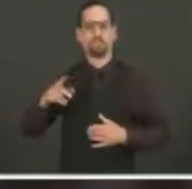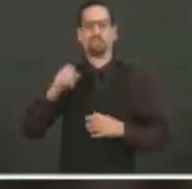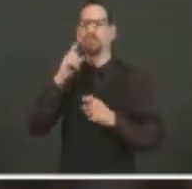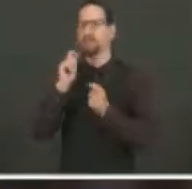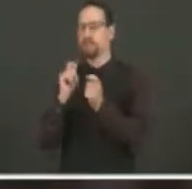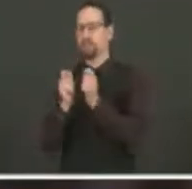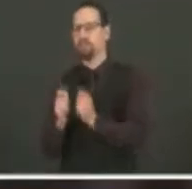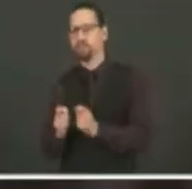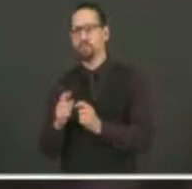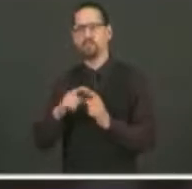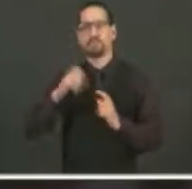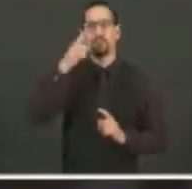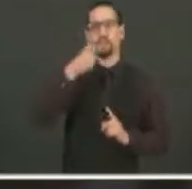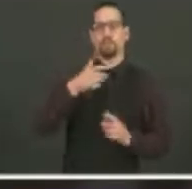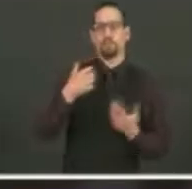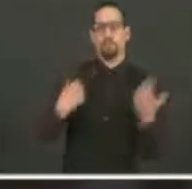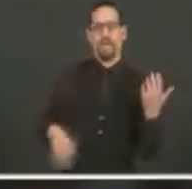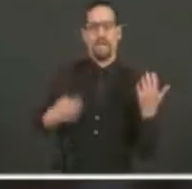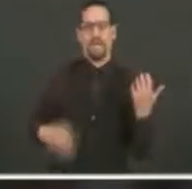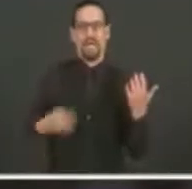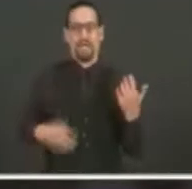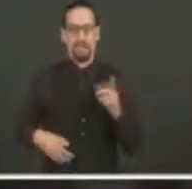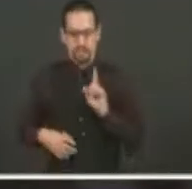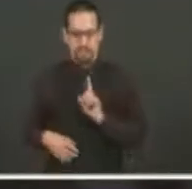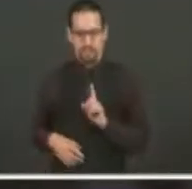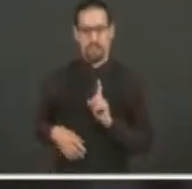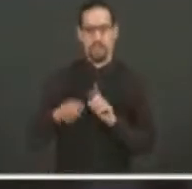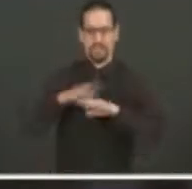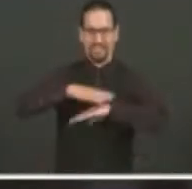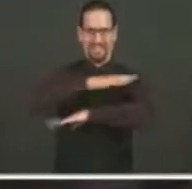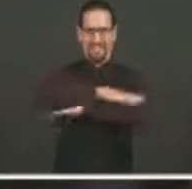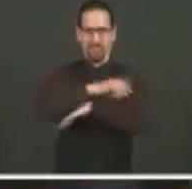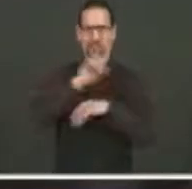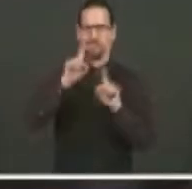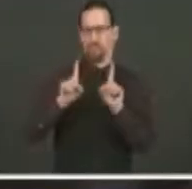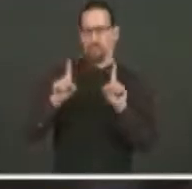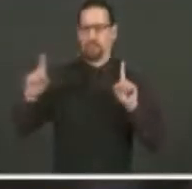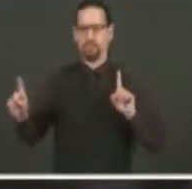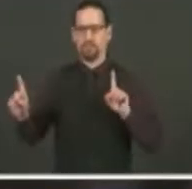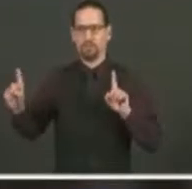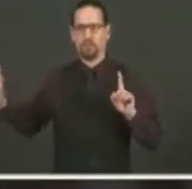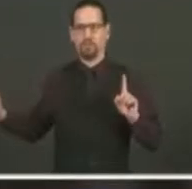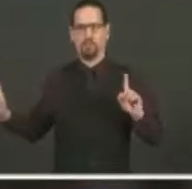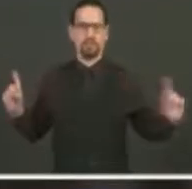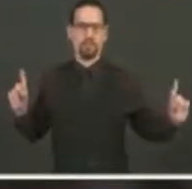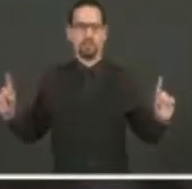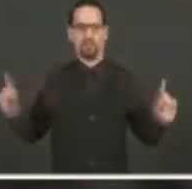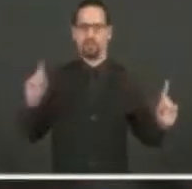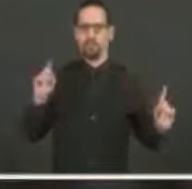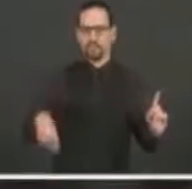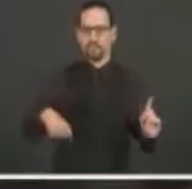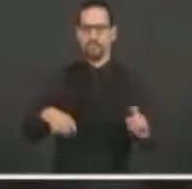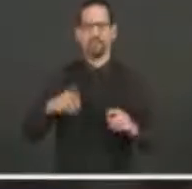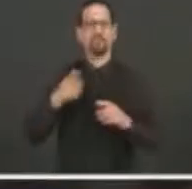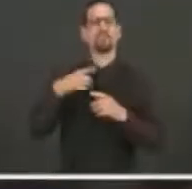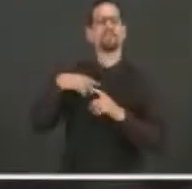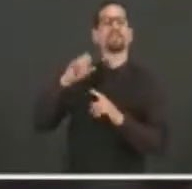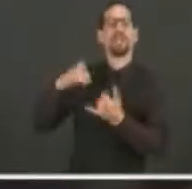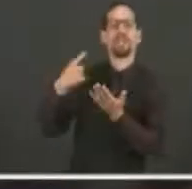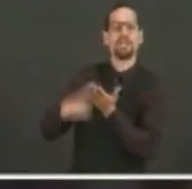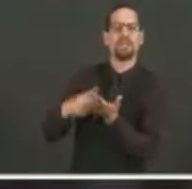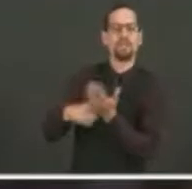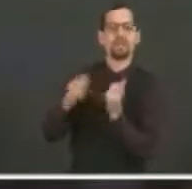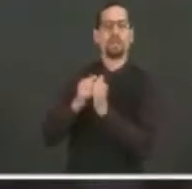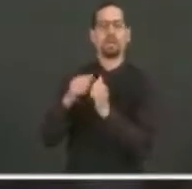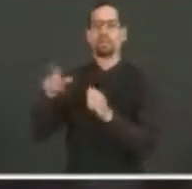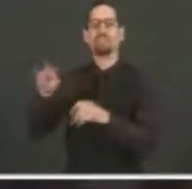themselves have to be spaced, and there's a dialogue we can have with the industry about how that works. Then there's the question of the